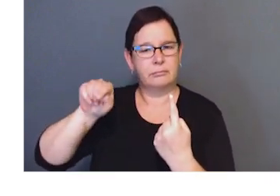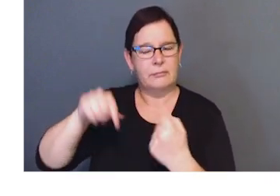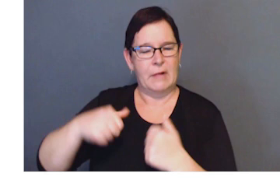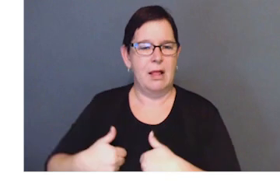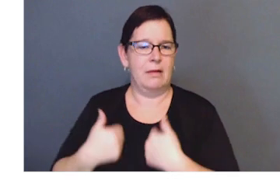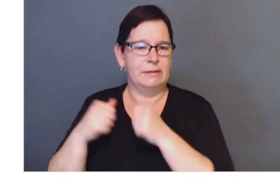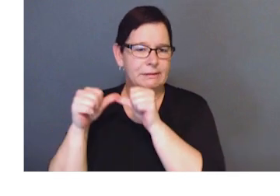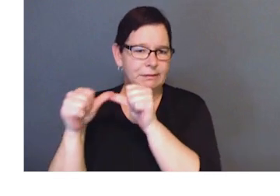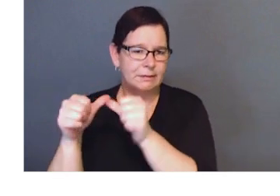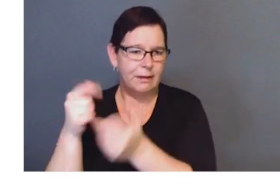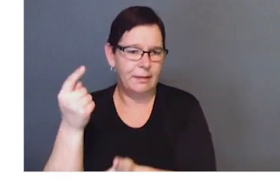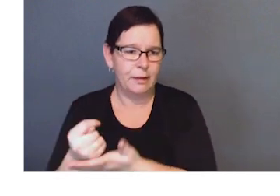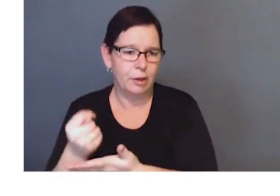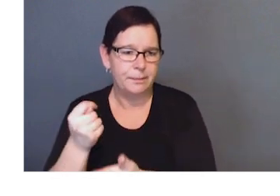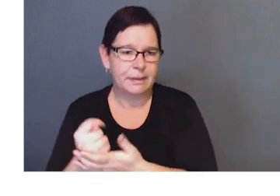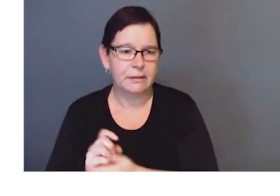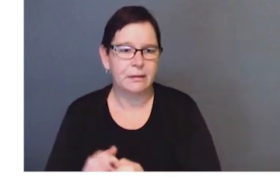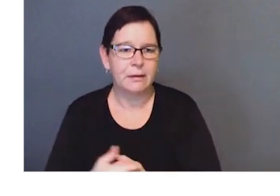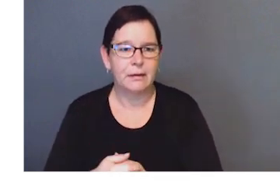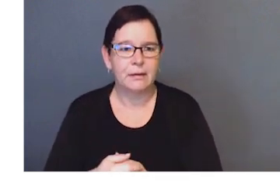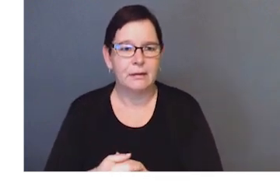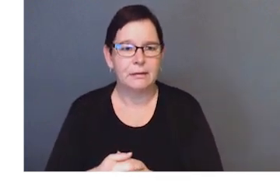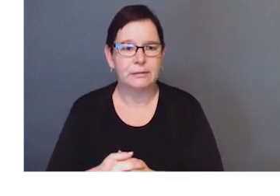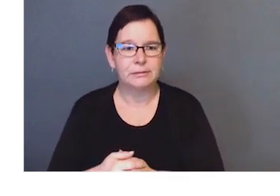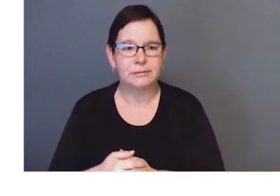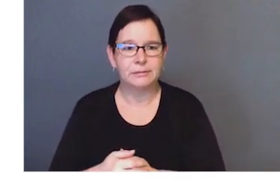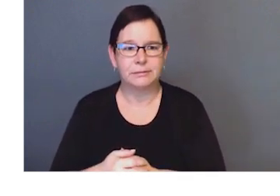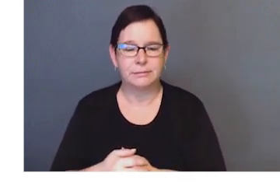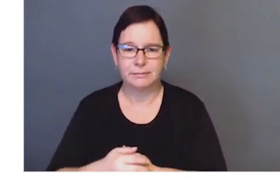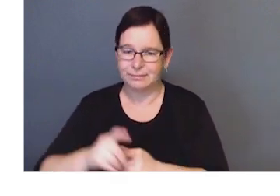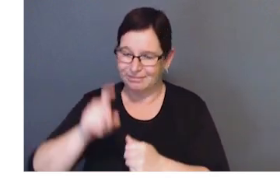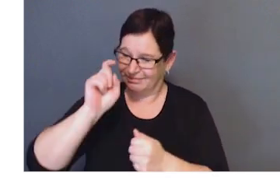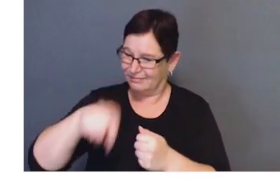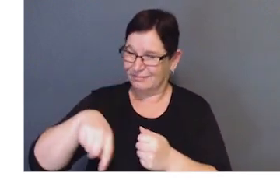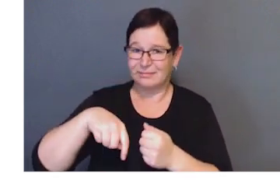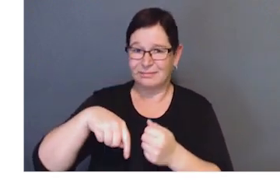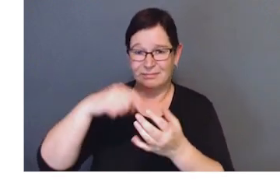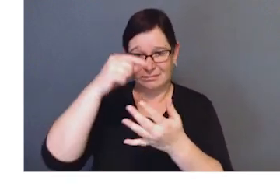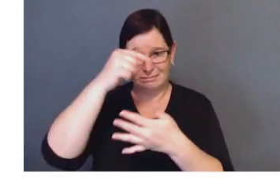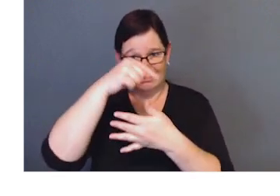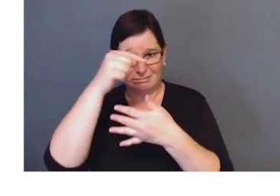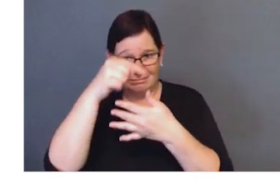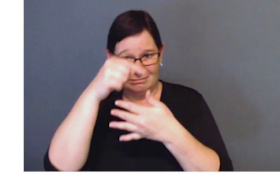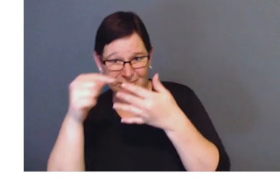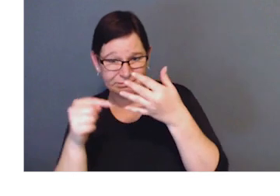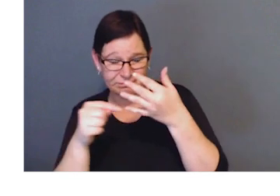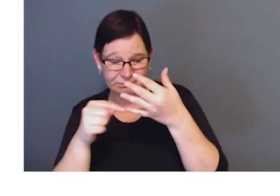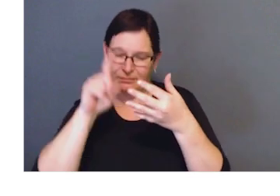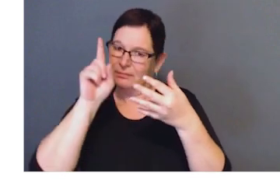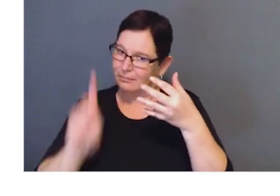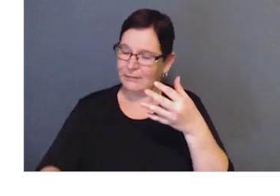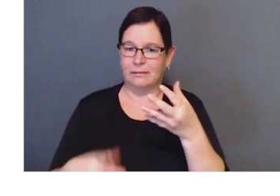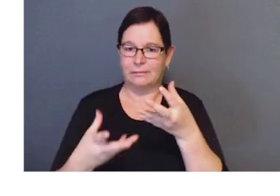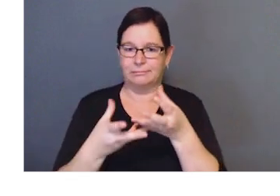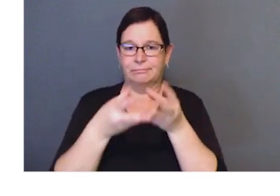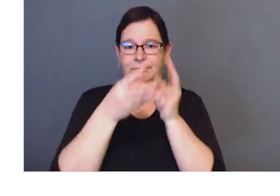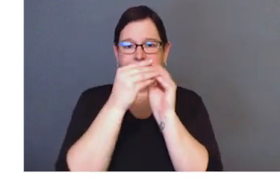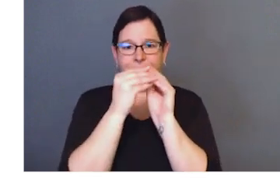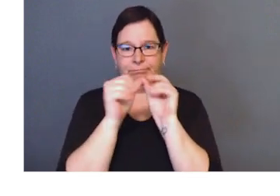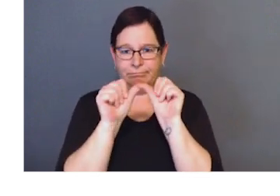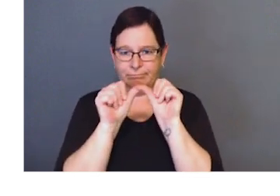These limitations must exist together all or substantially all of the time and have a combined